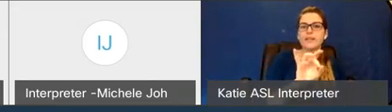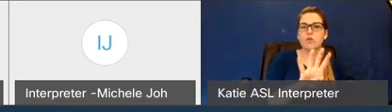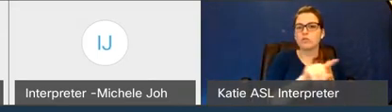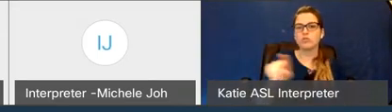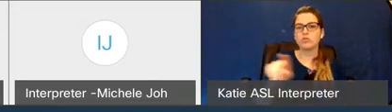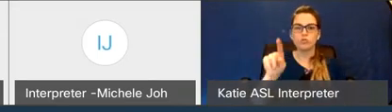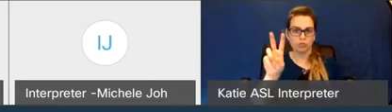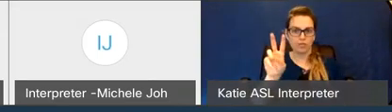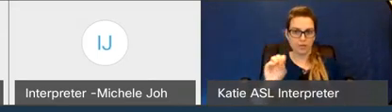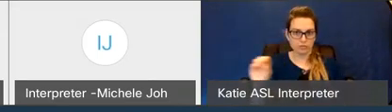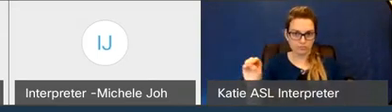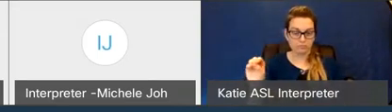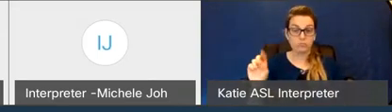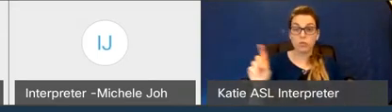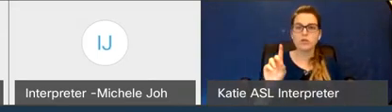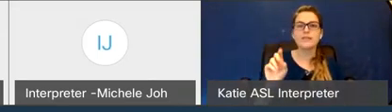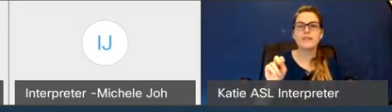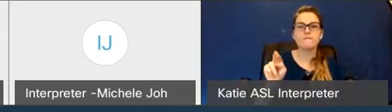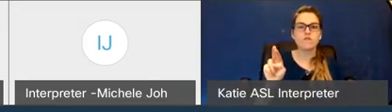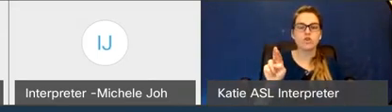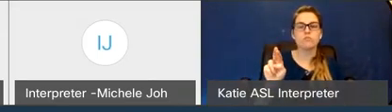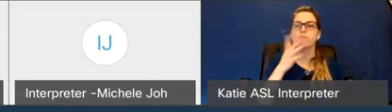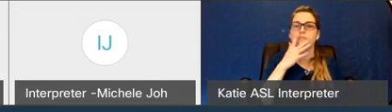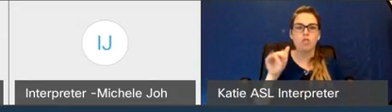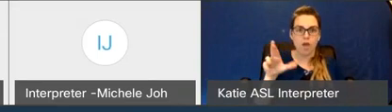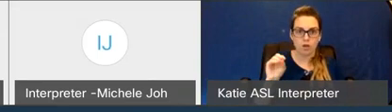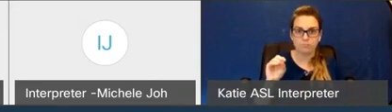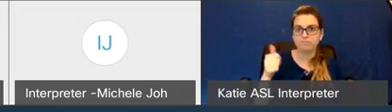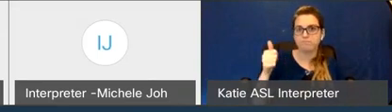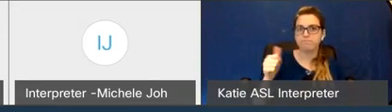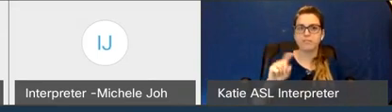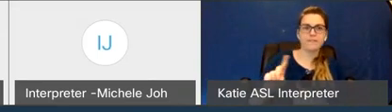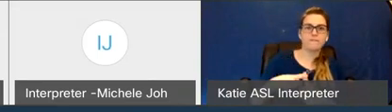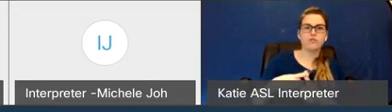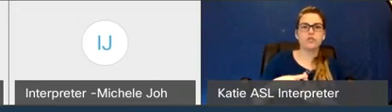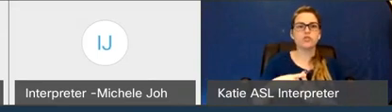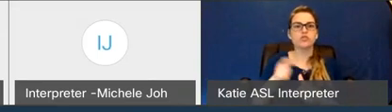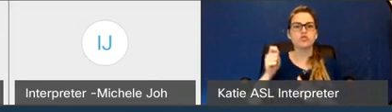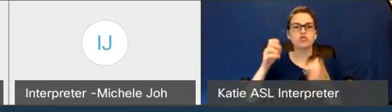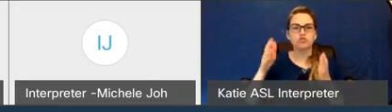and was co-founder and first presiding judge of the Denver Drug Court, which began operations in